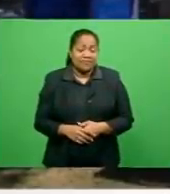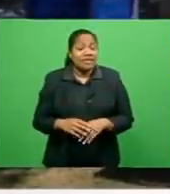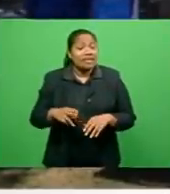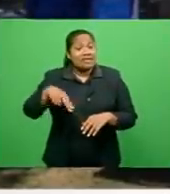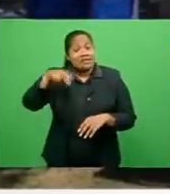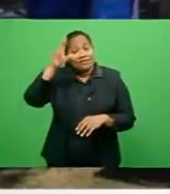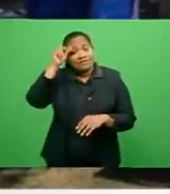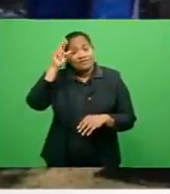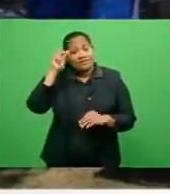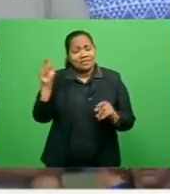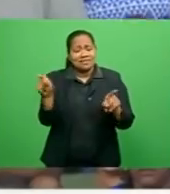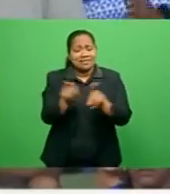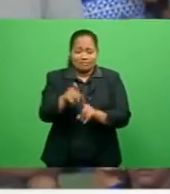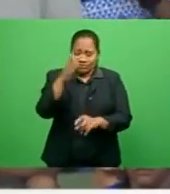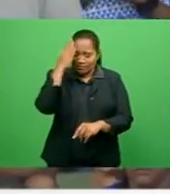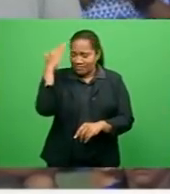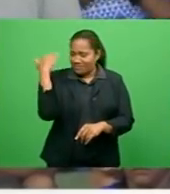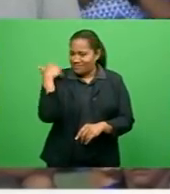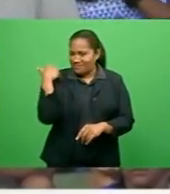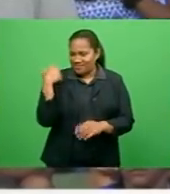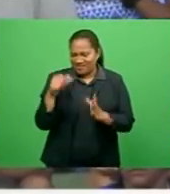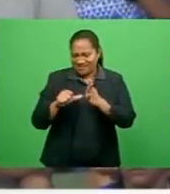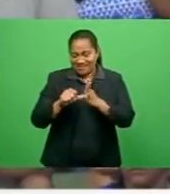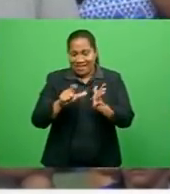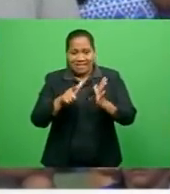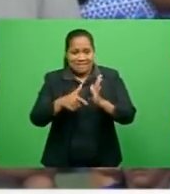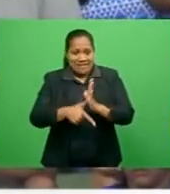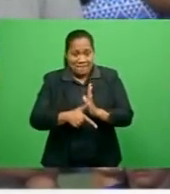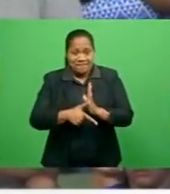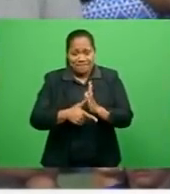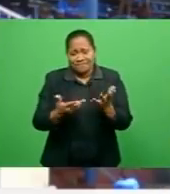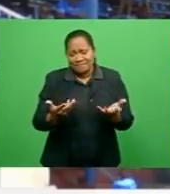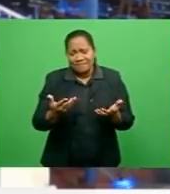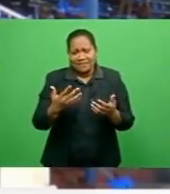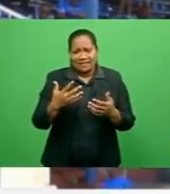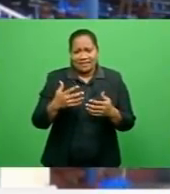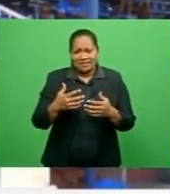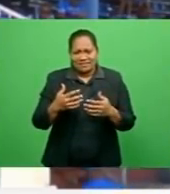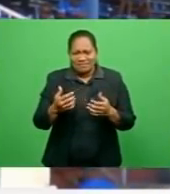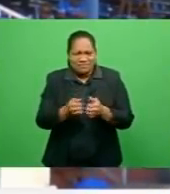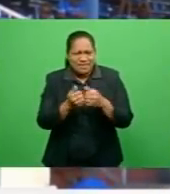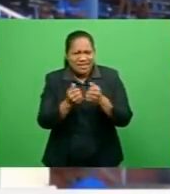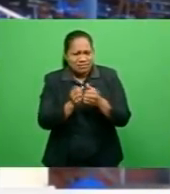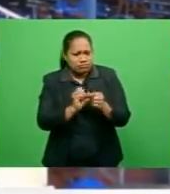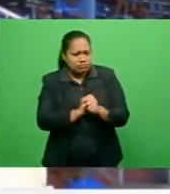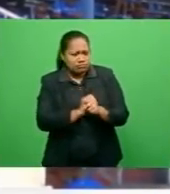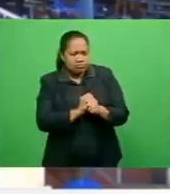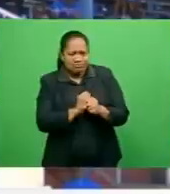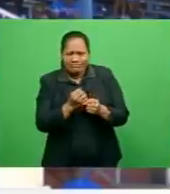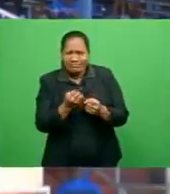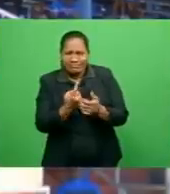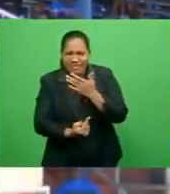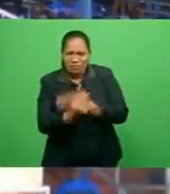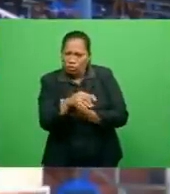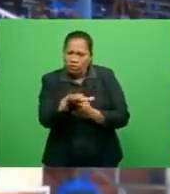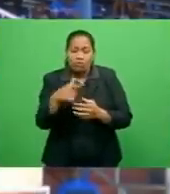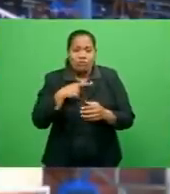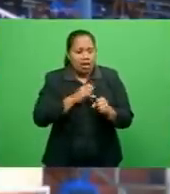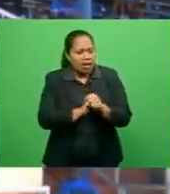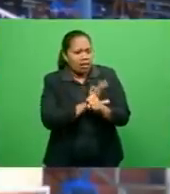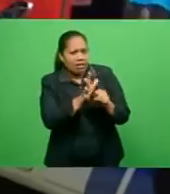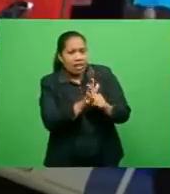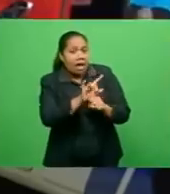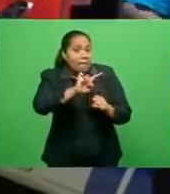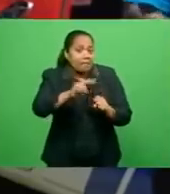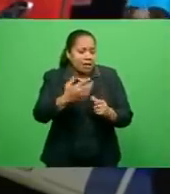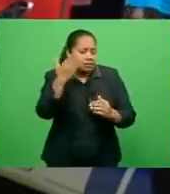Fijians were also reminded the difficult times are being faced by many due to COVID-19. However, it cannot keep us from